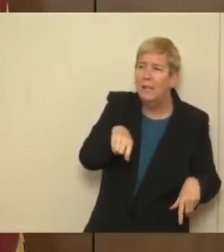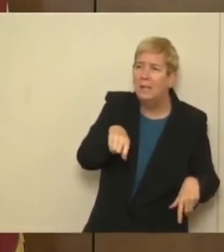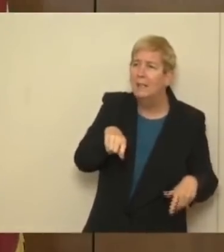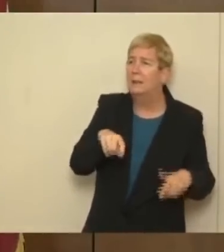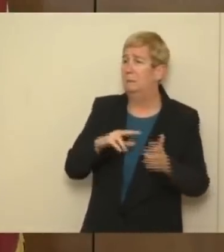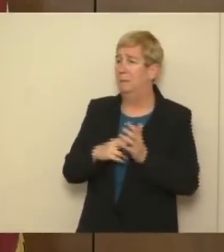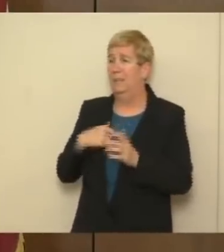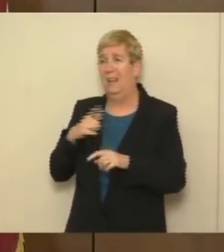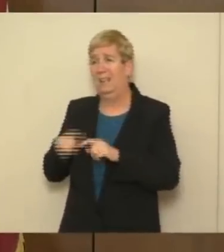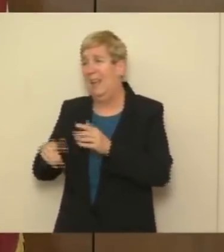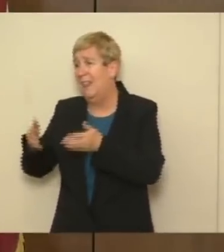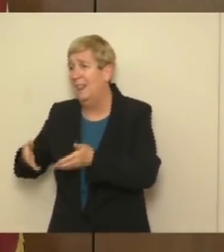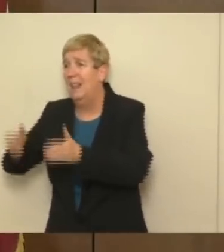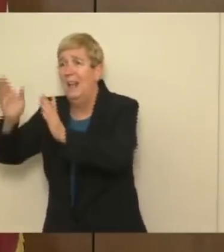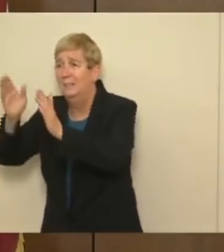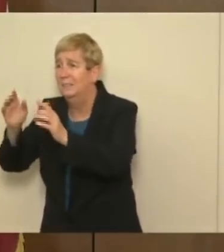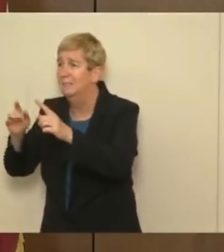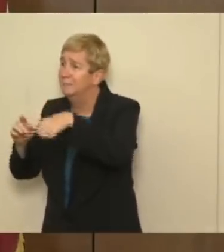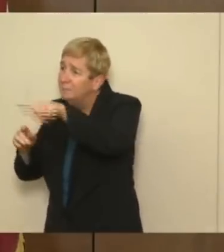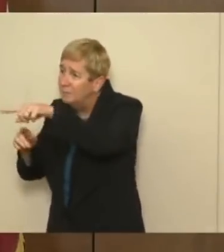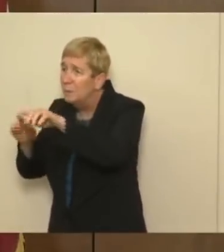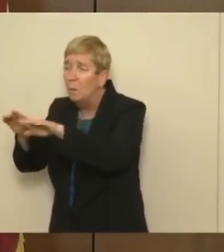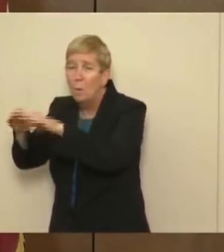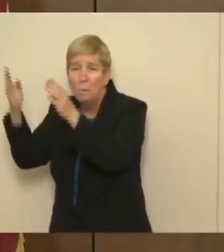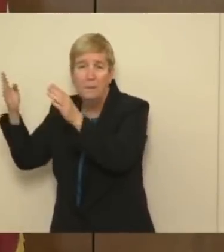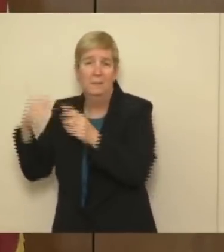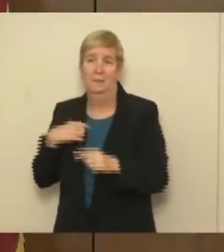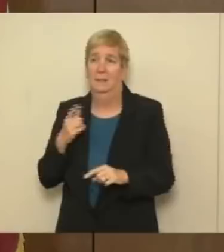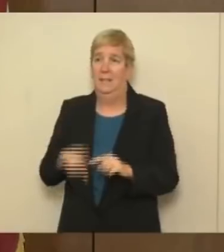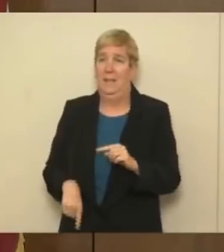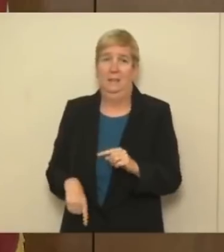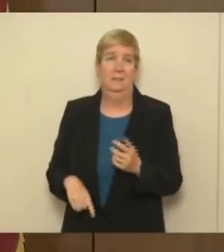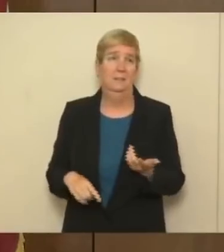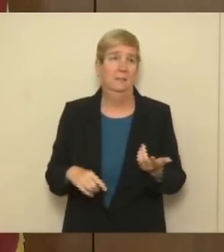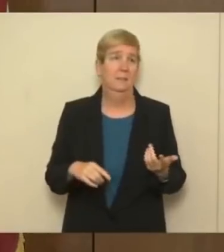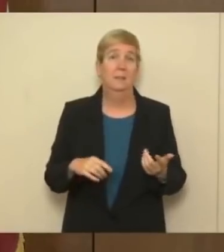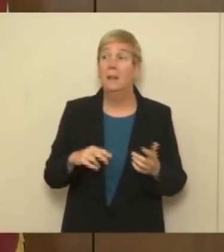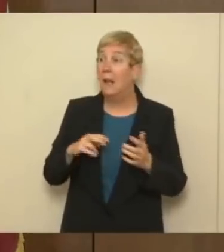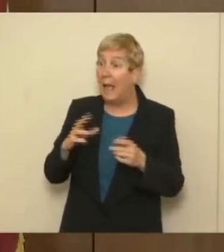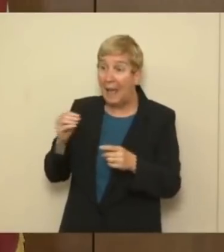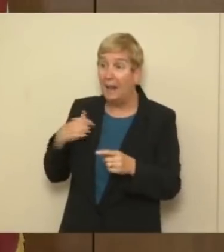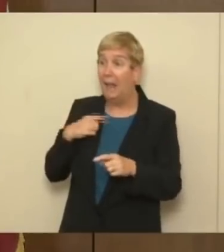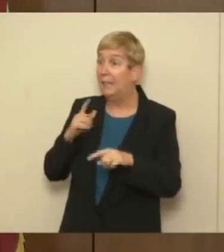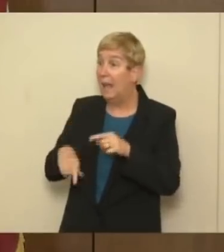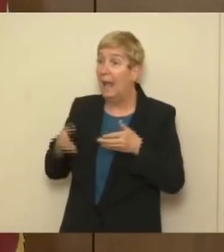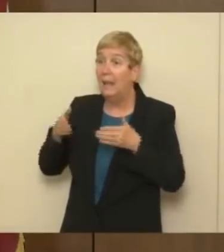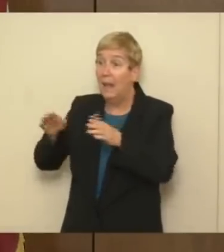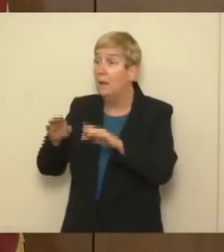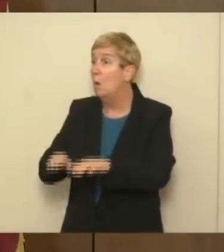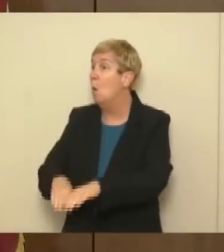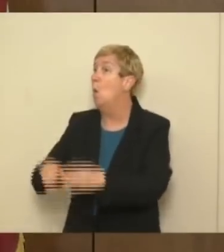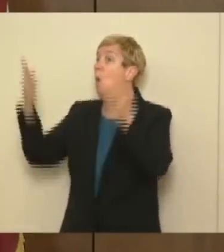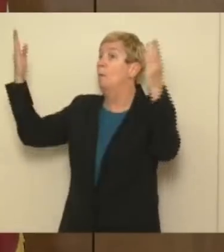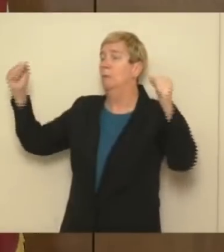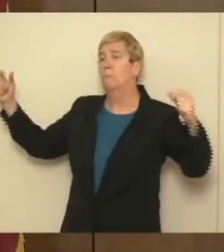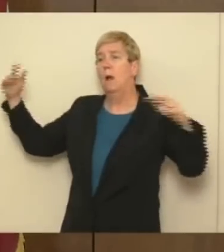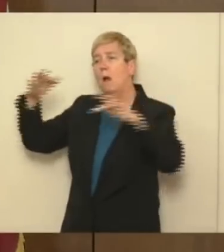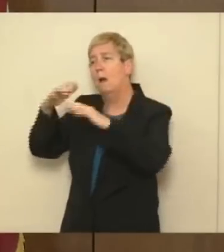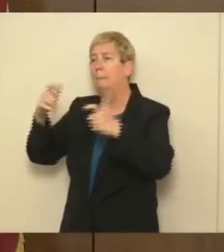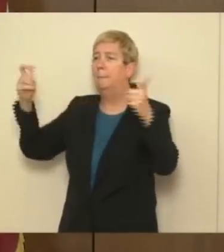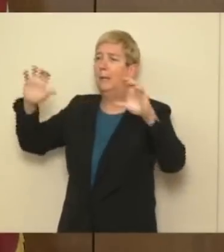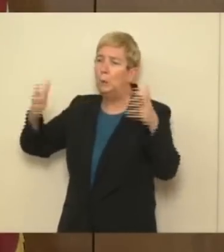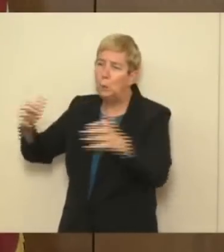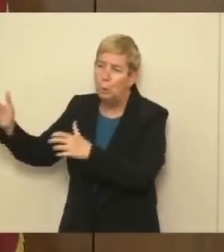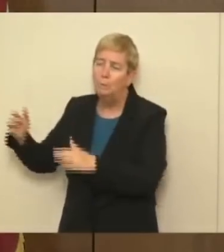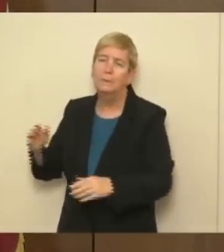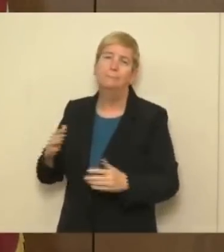let another set. I can't go to phase 2. We most certainly can't consider going to phase 3, which is larger gatherings,